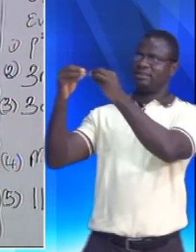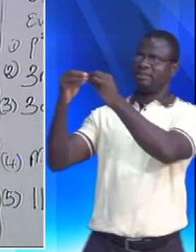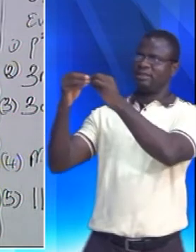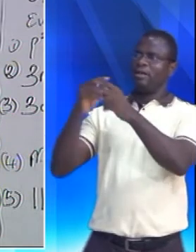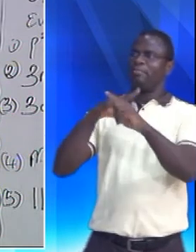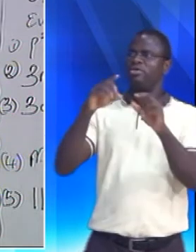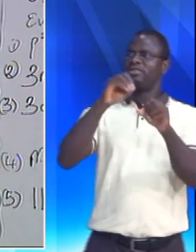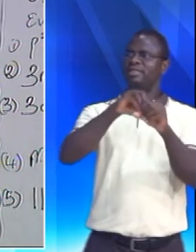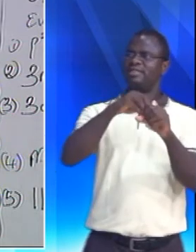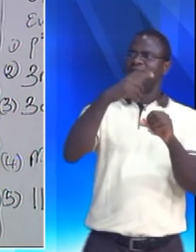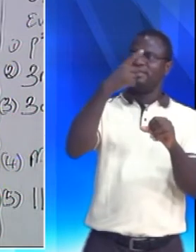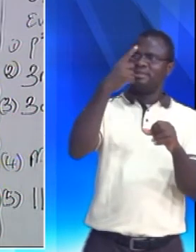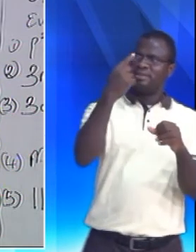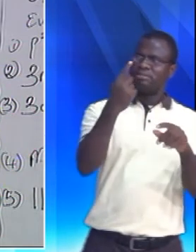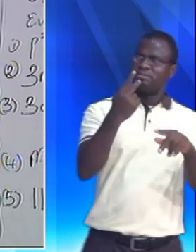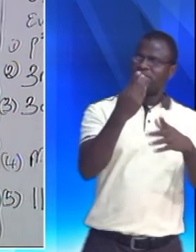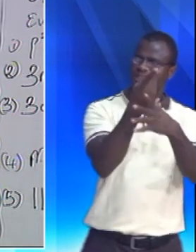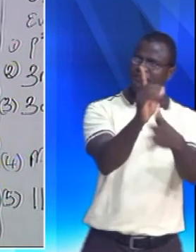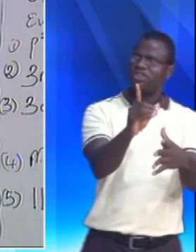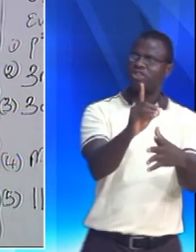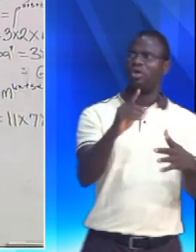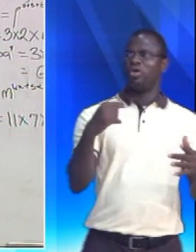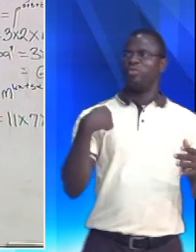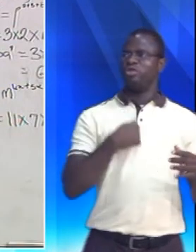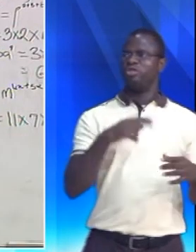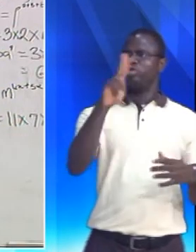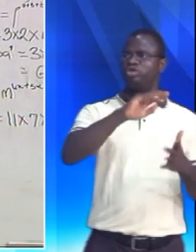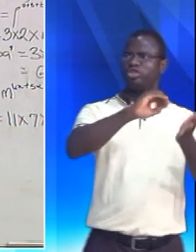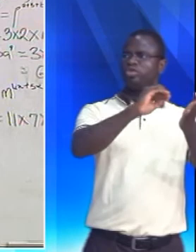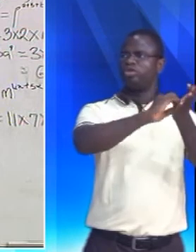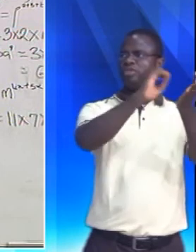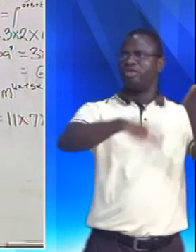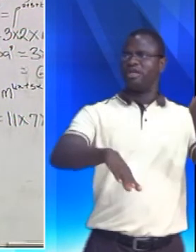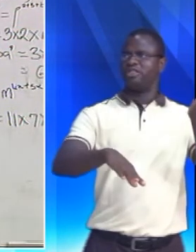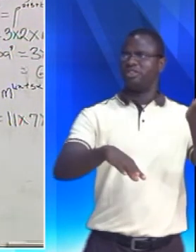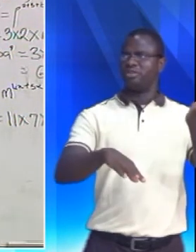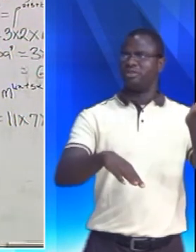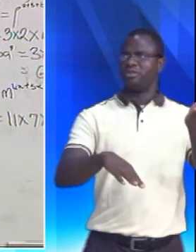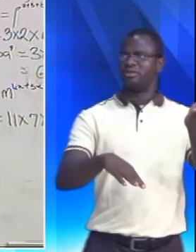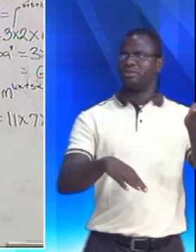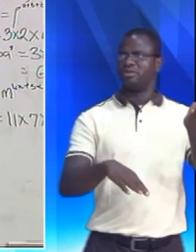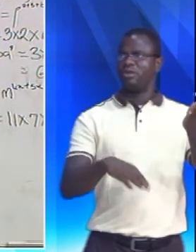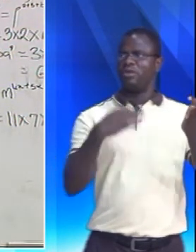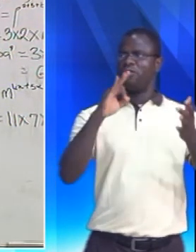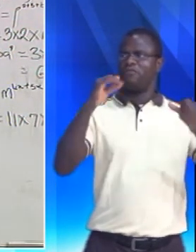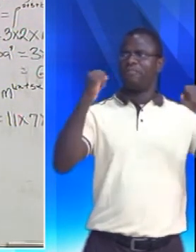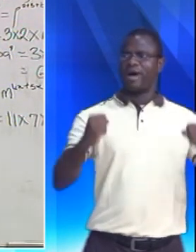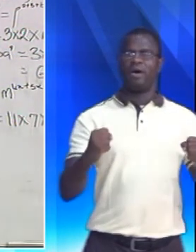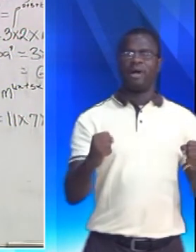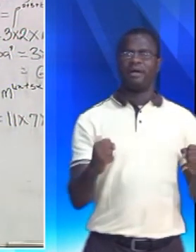another variable of the same base, what we do is what? We subtract the second one from the first